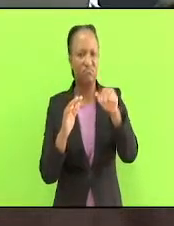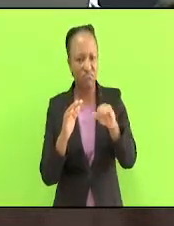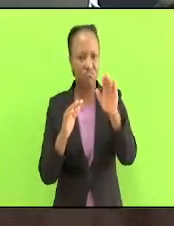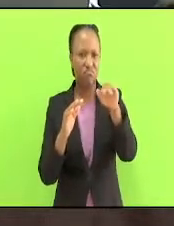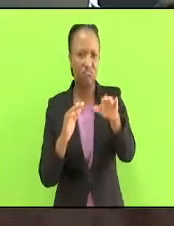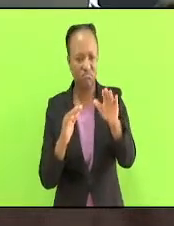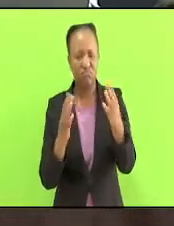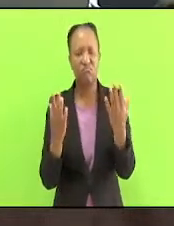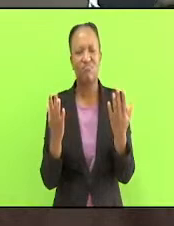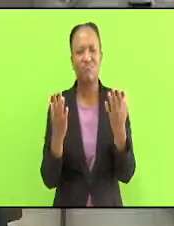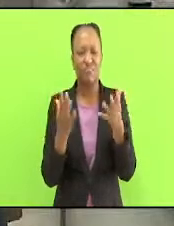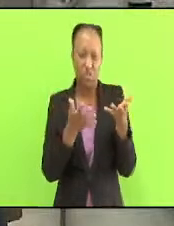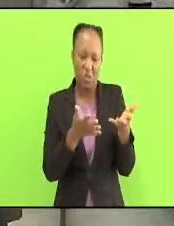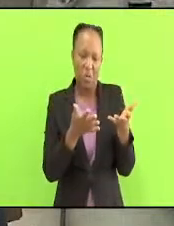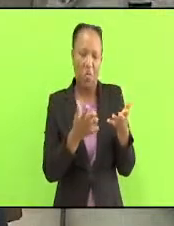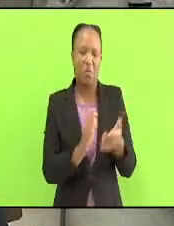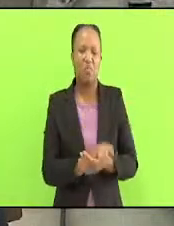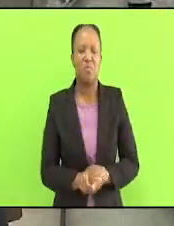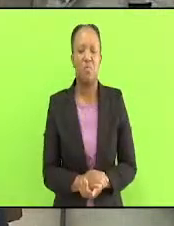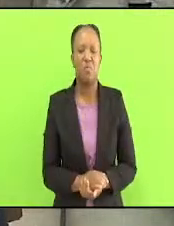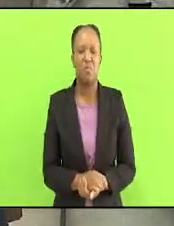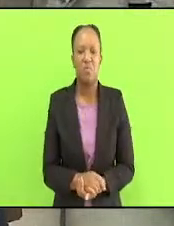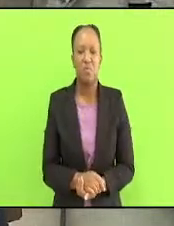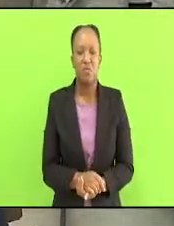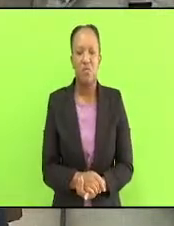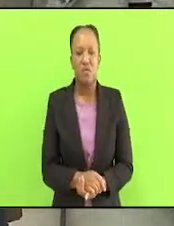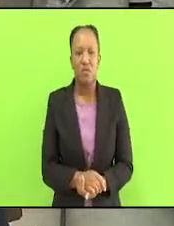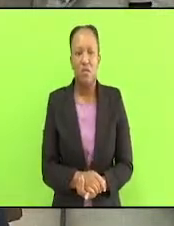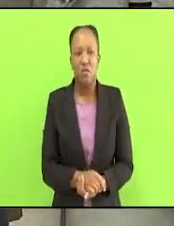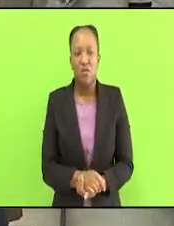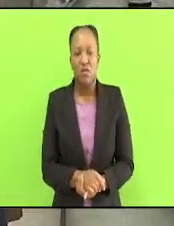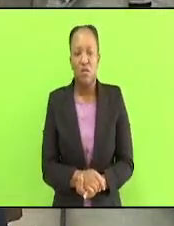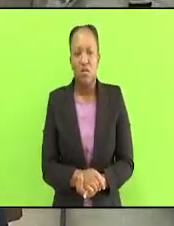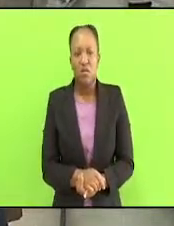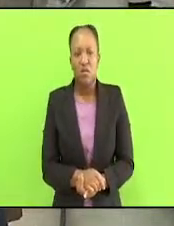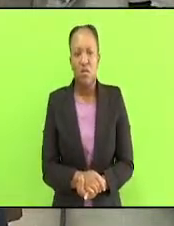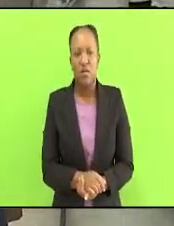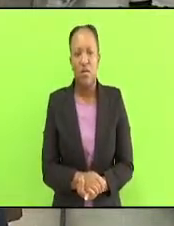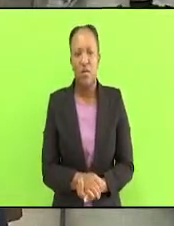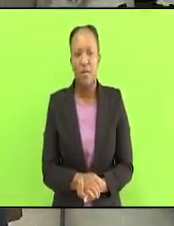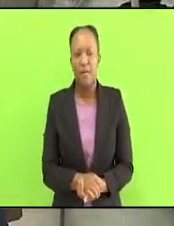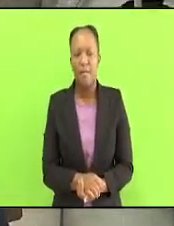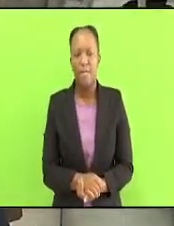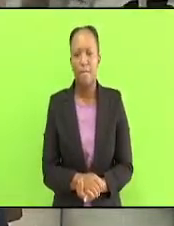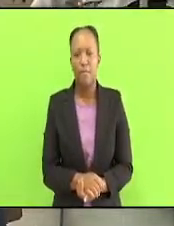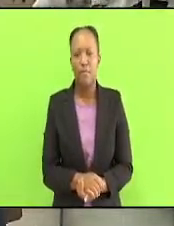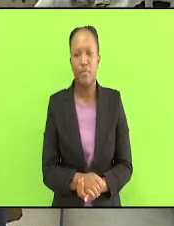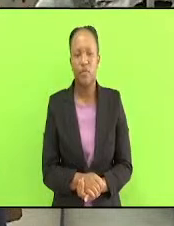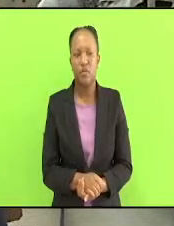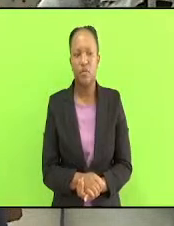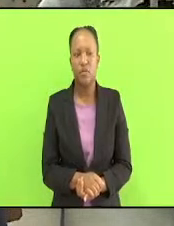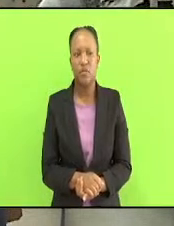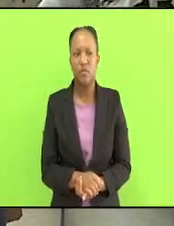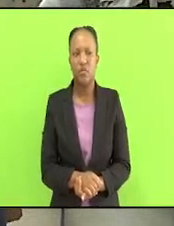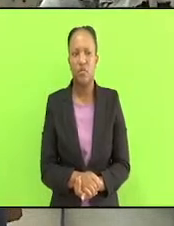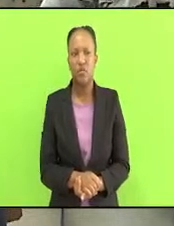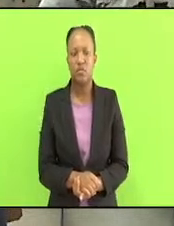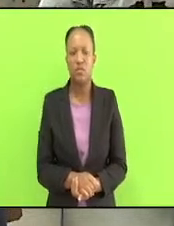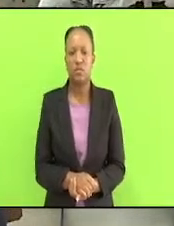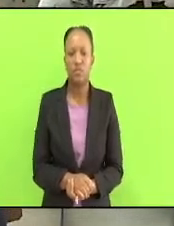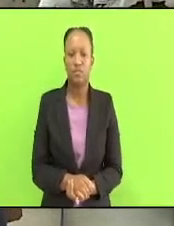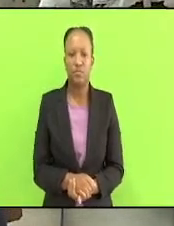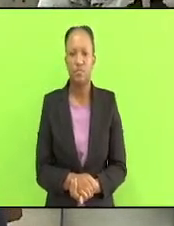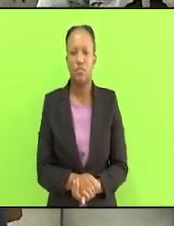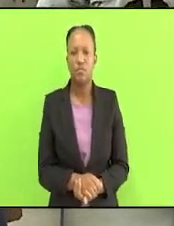bill, and I have been wondering about the impacts of climate change because in winter I find